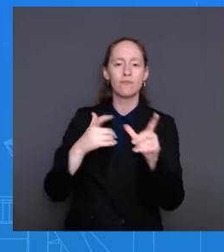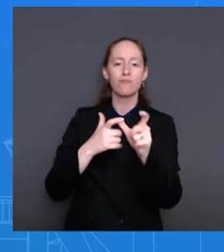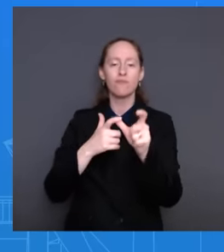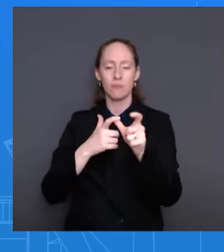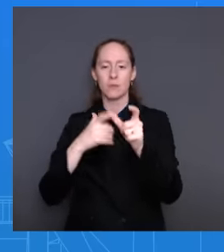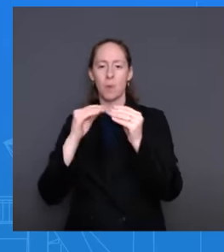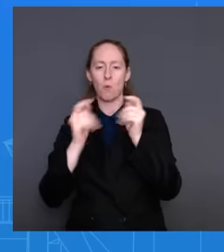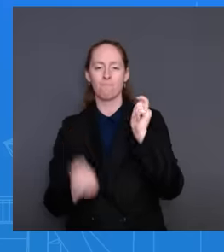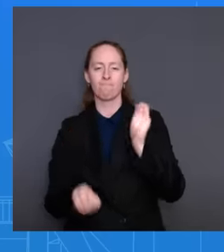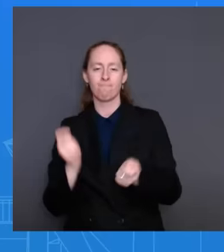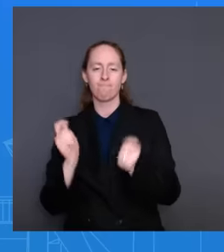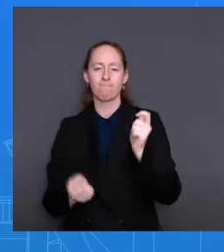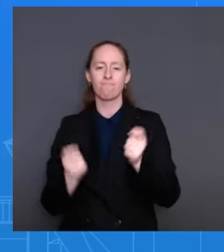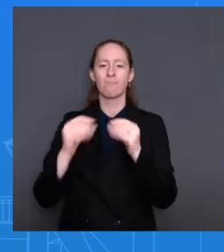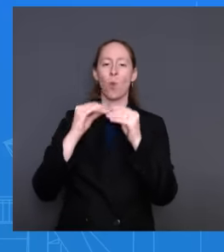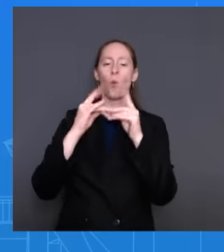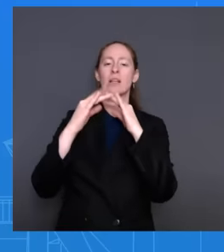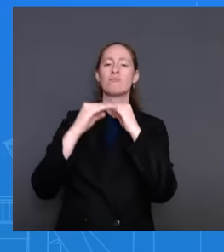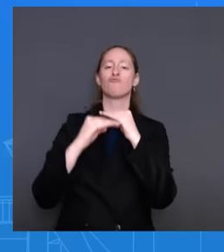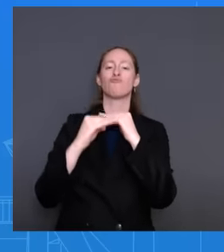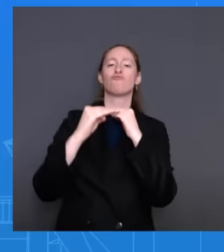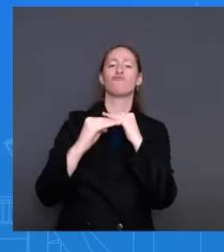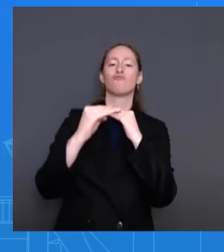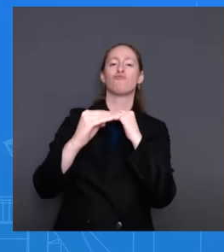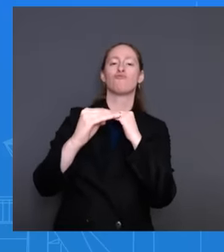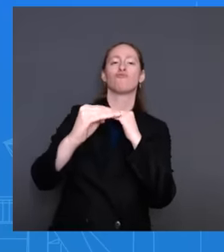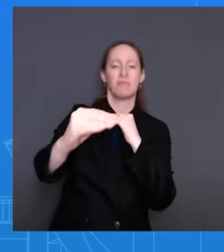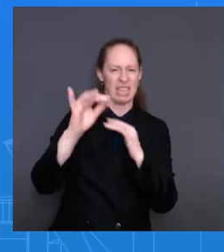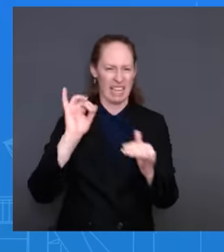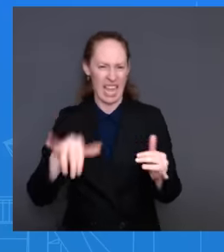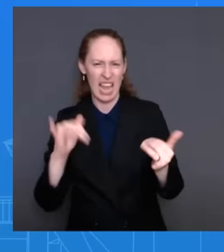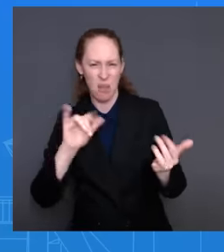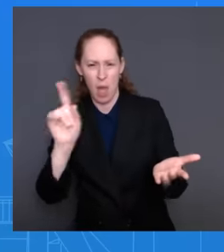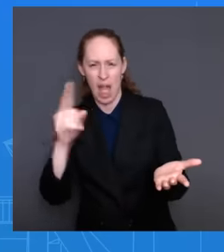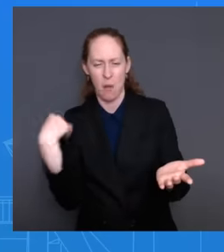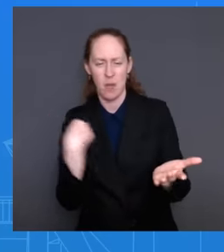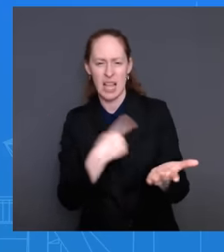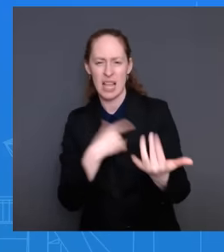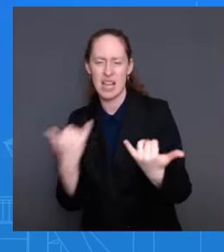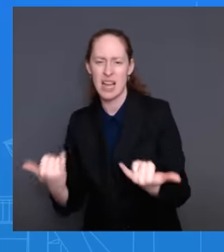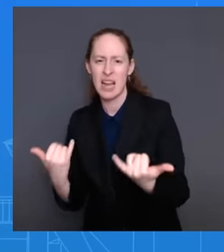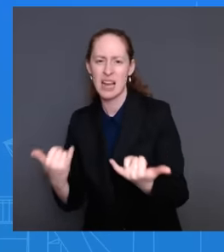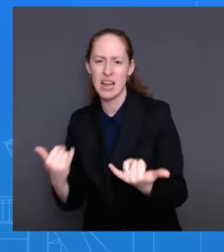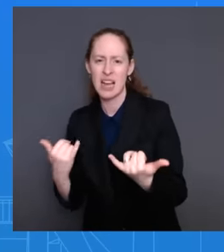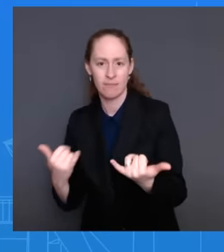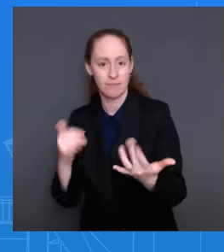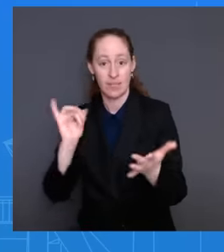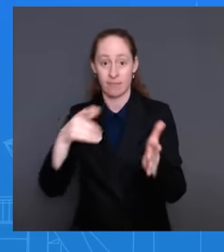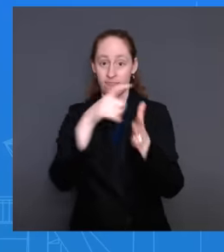that he wrote about today, which is something that he has been focused on here for some time now.